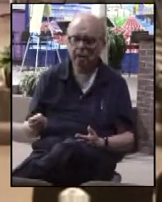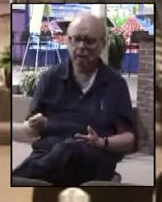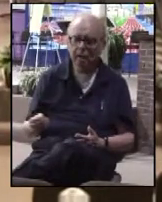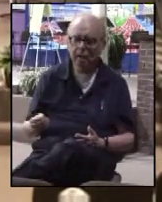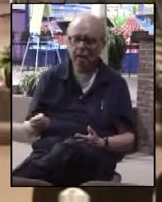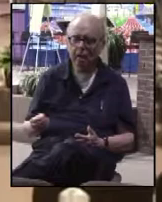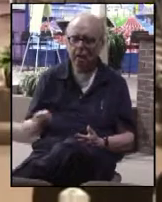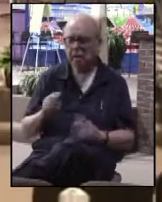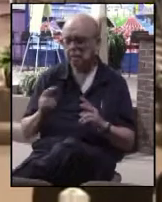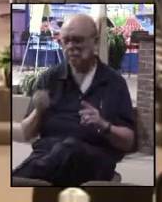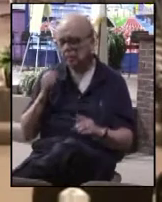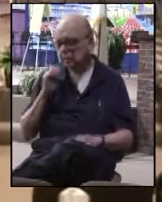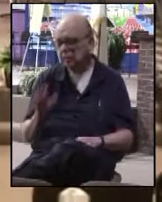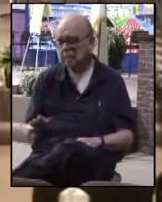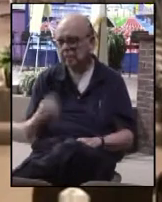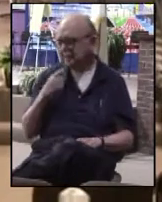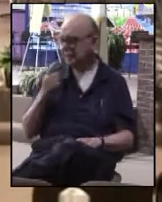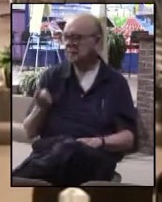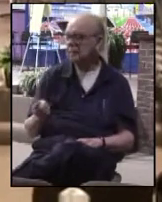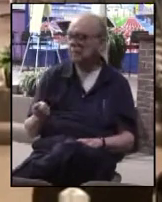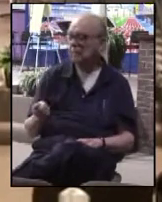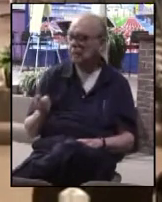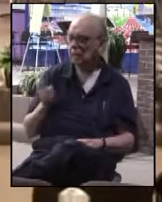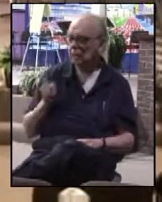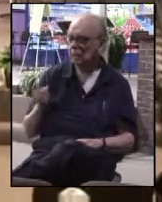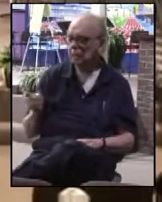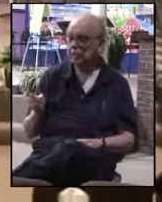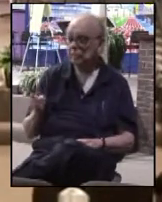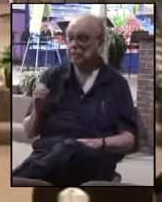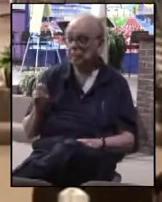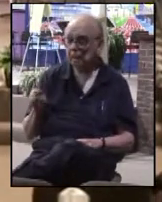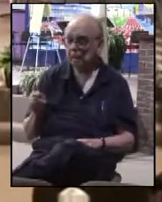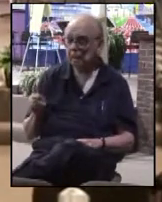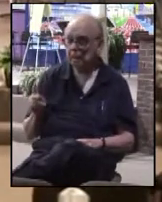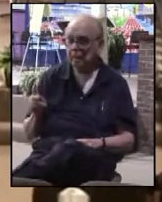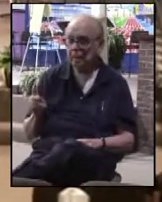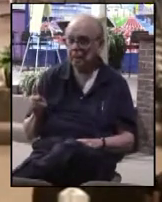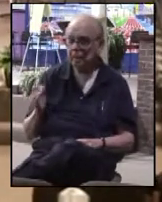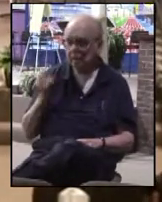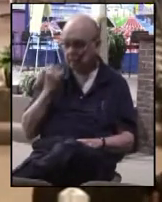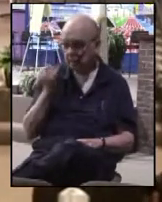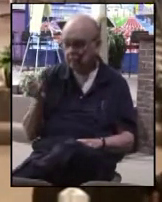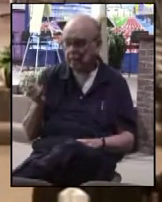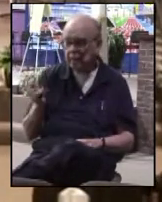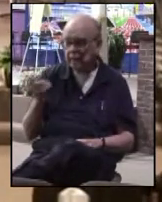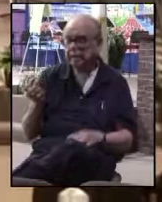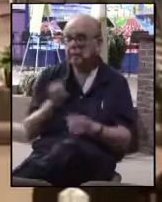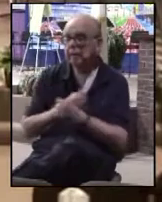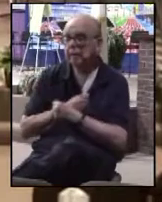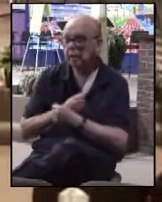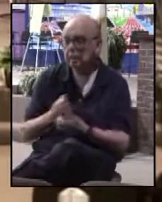I just looked at her and I said do you mind if I just give you a hug?